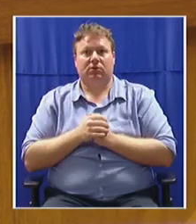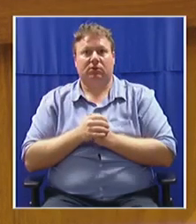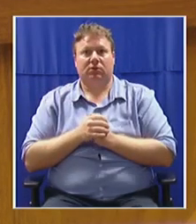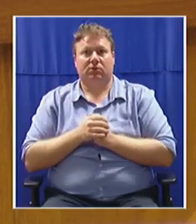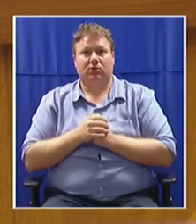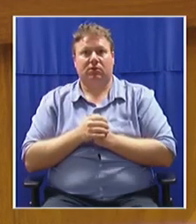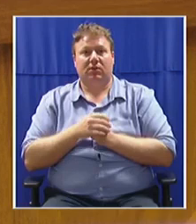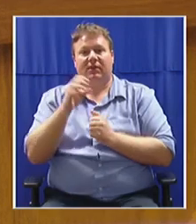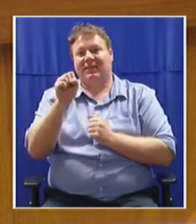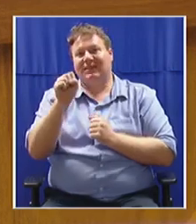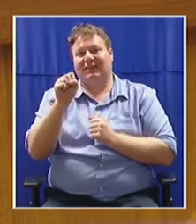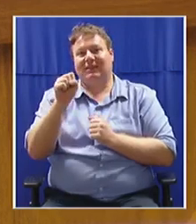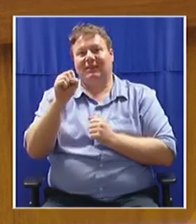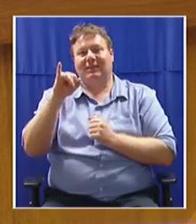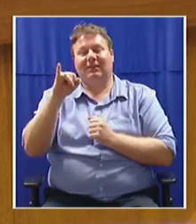Seshego,